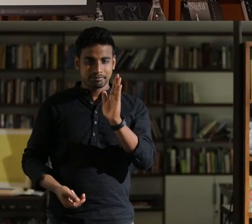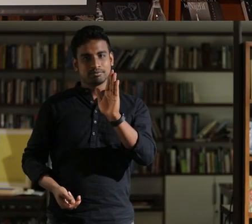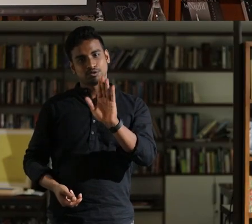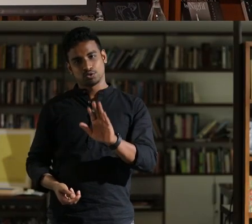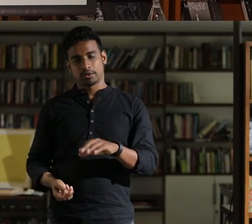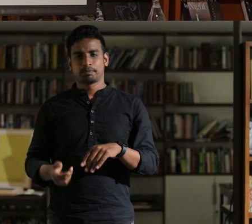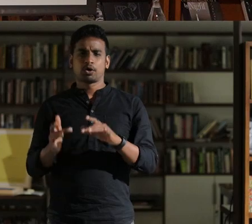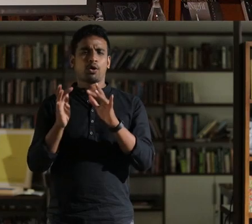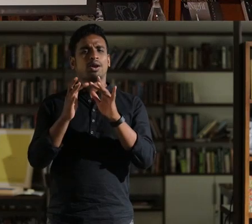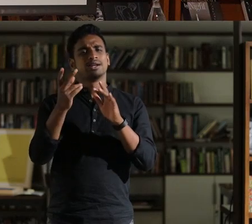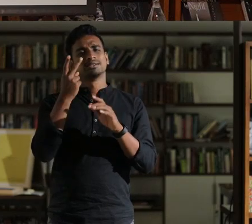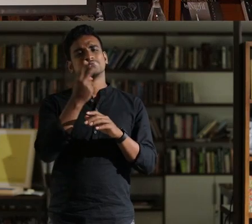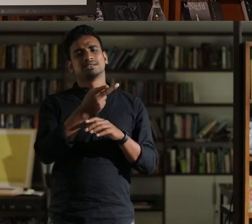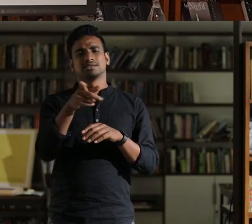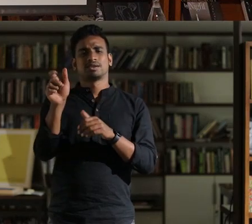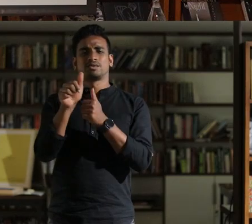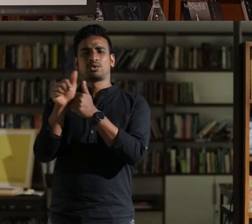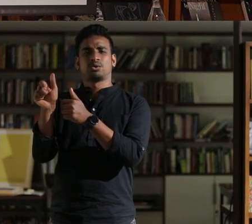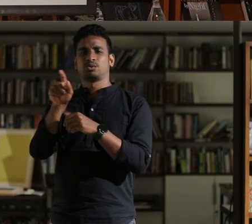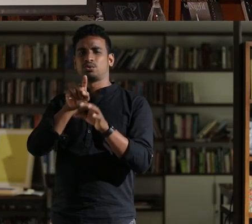can follow up on.